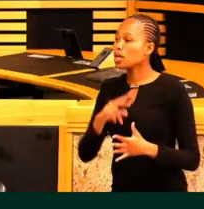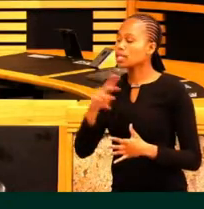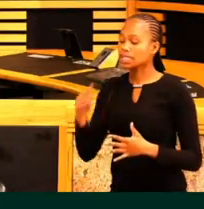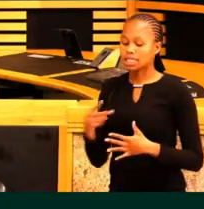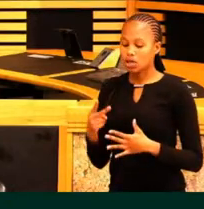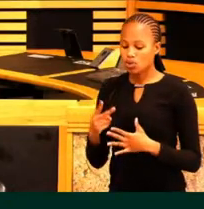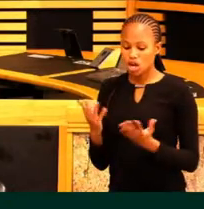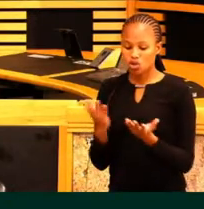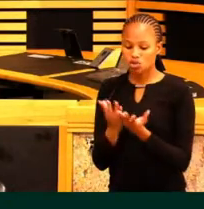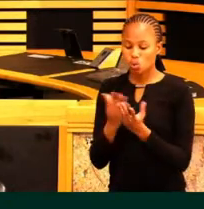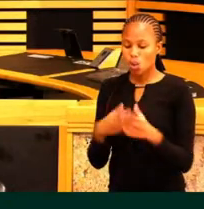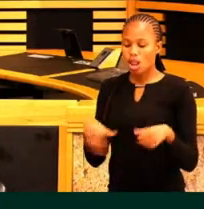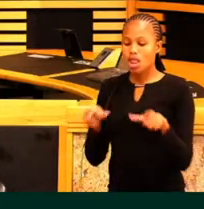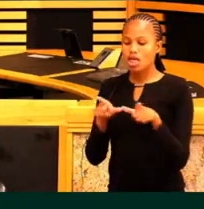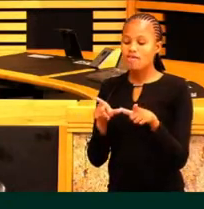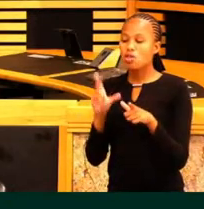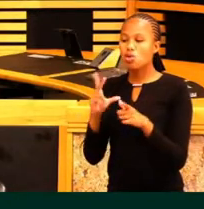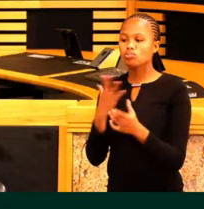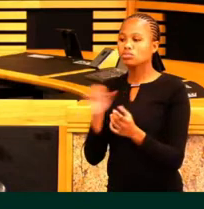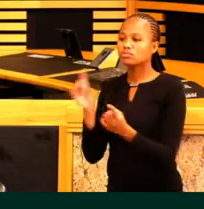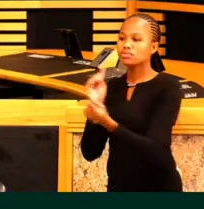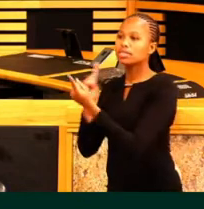level um